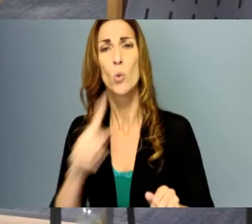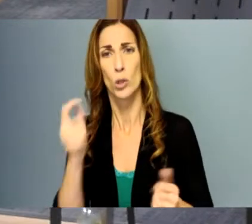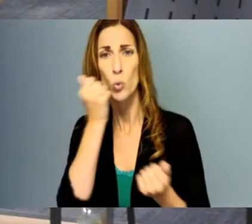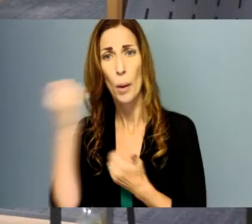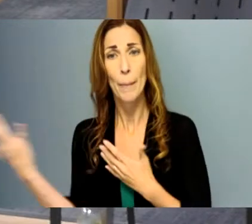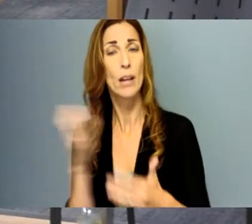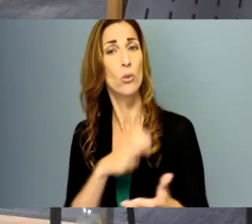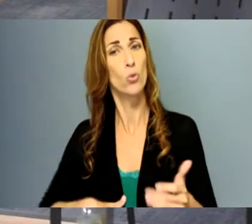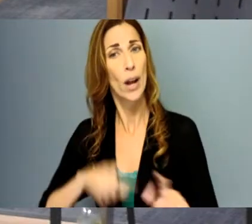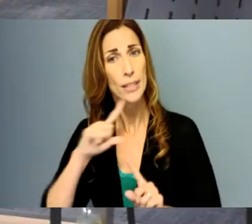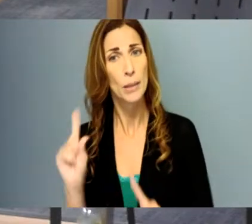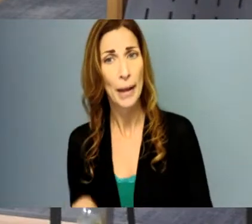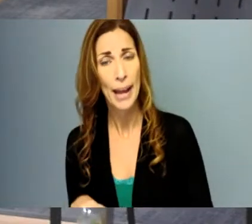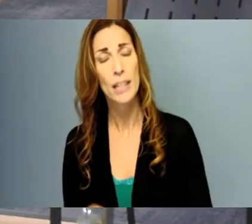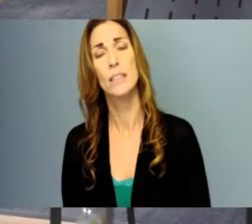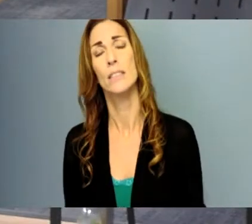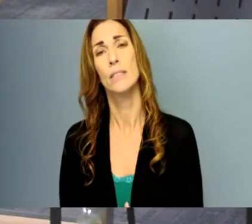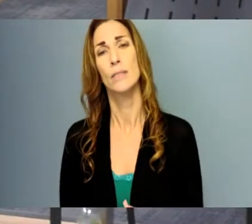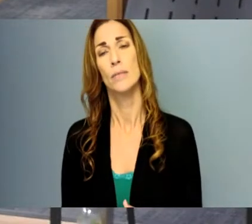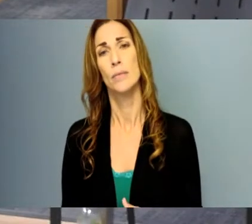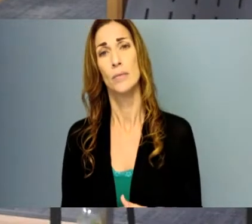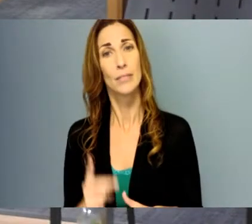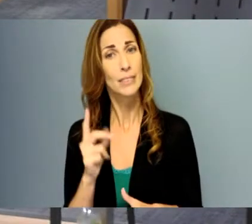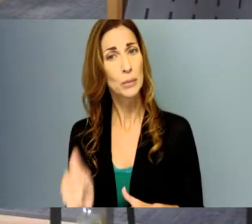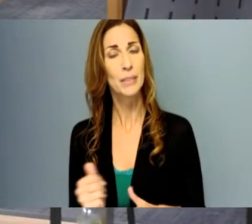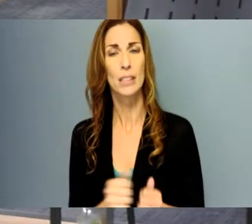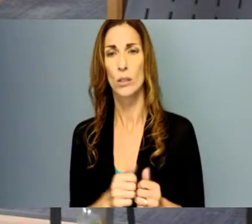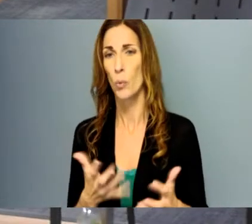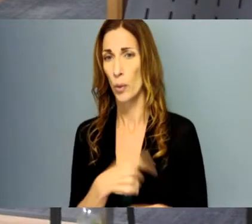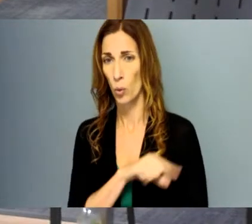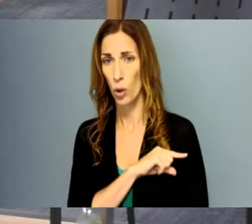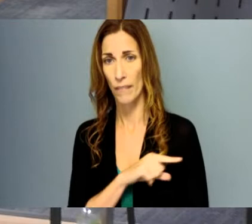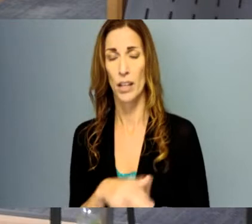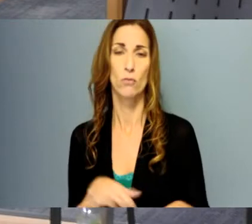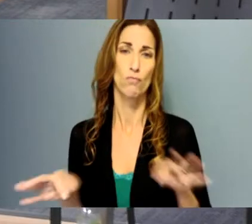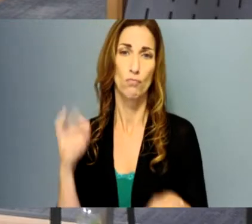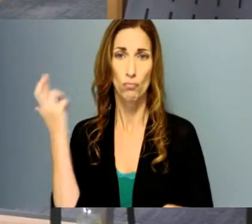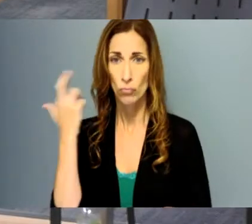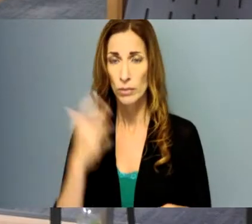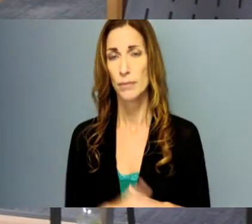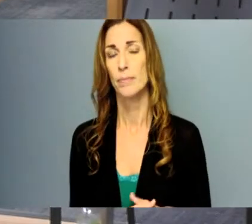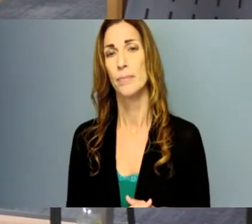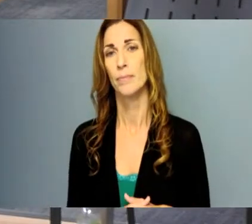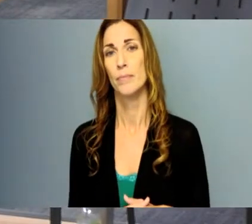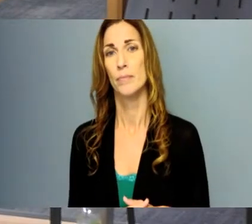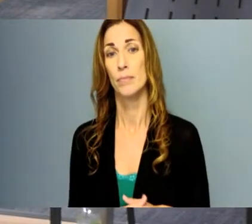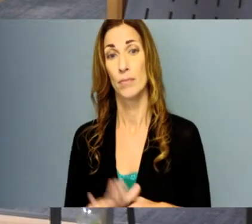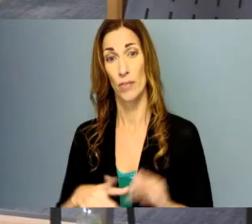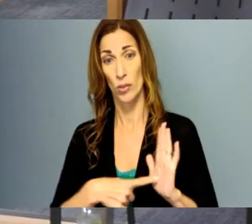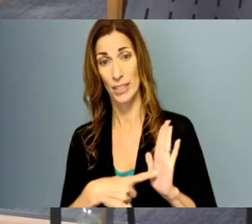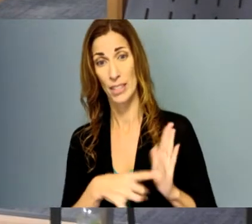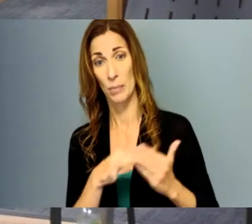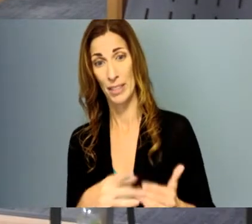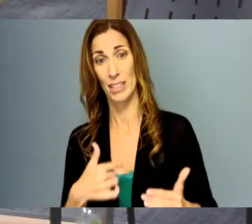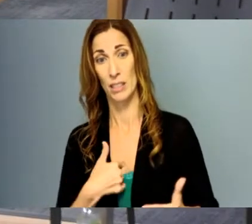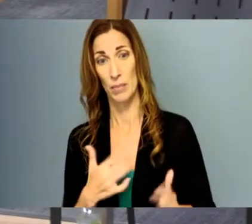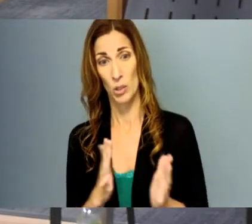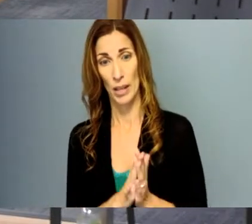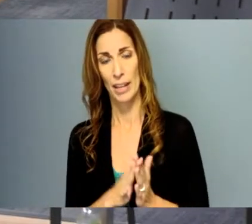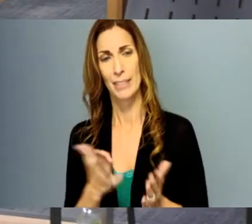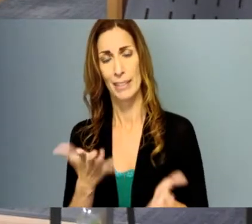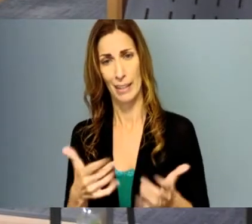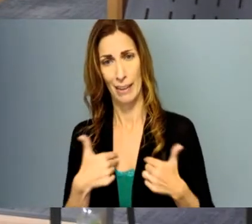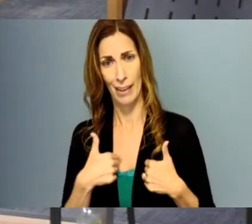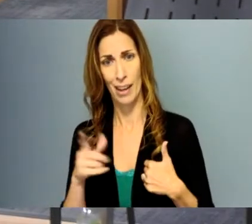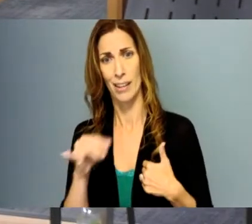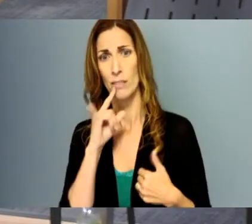Christ's command immediately and without qualification. Their example leads me to ask, have I unwittingly